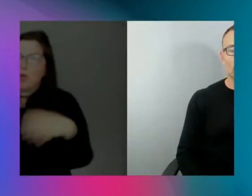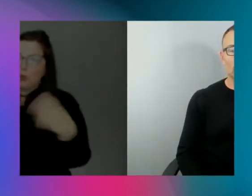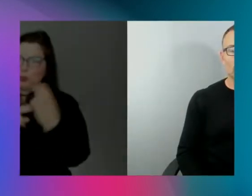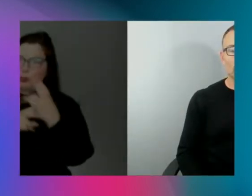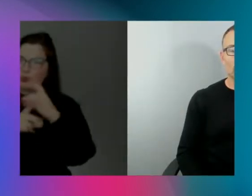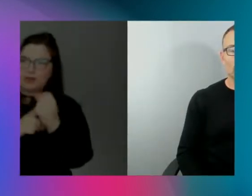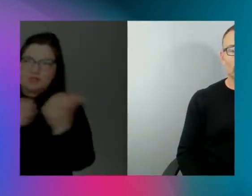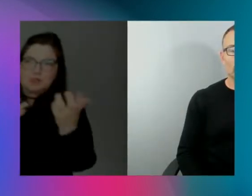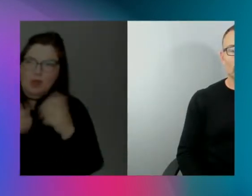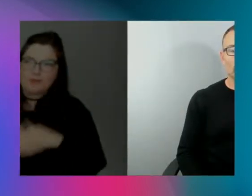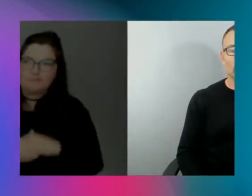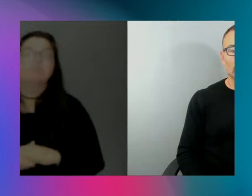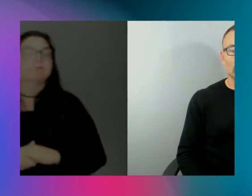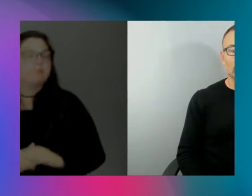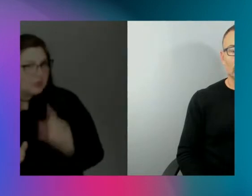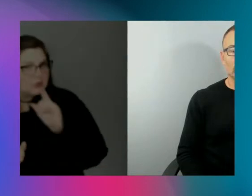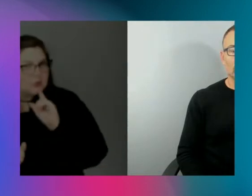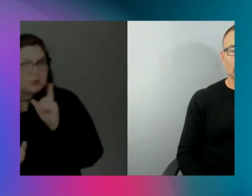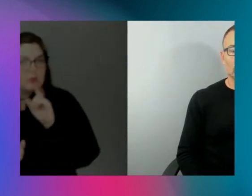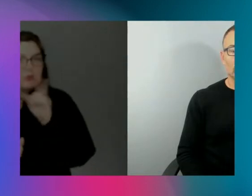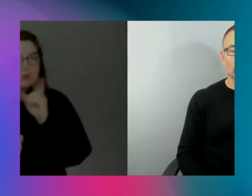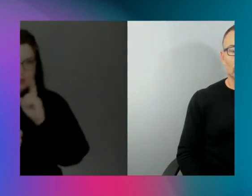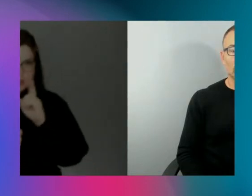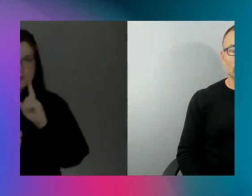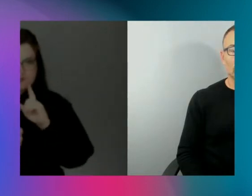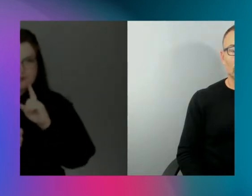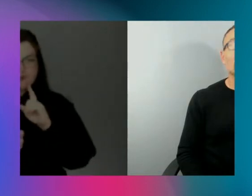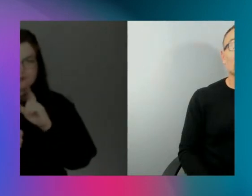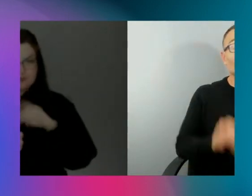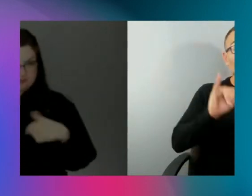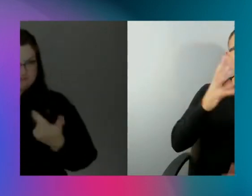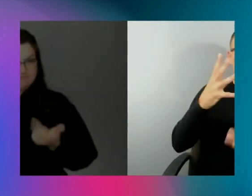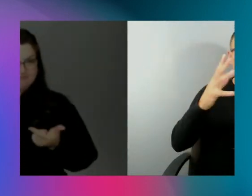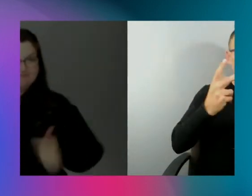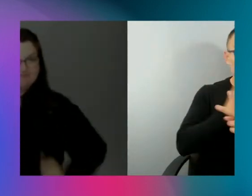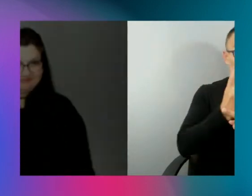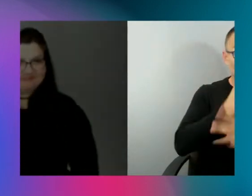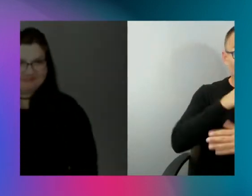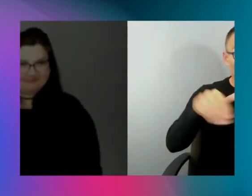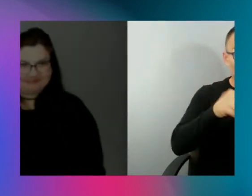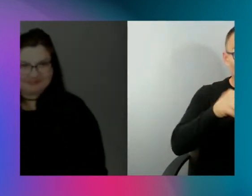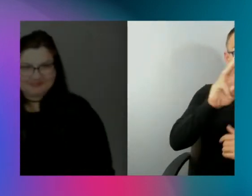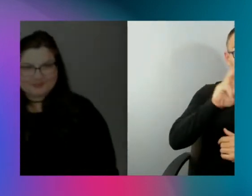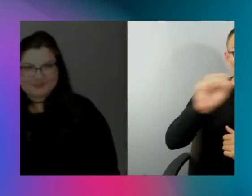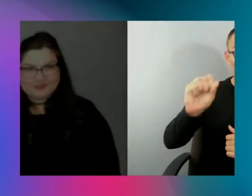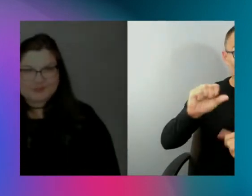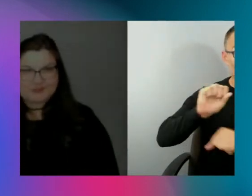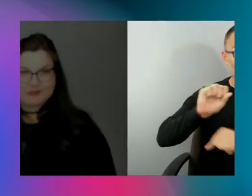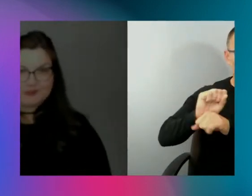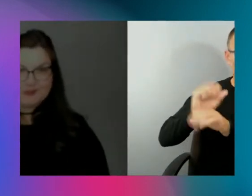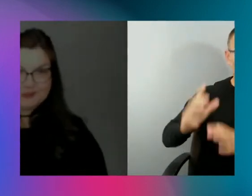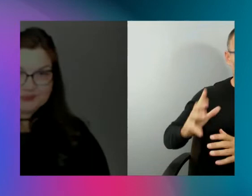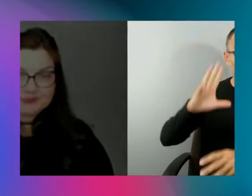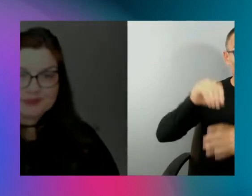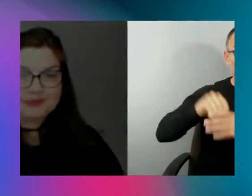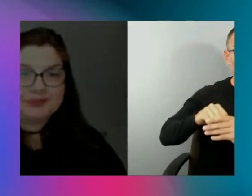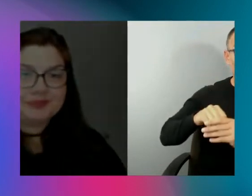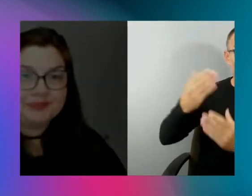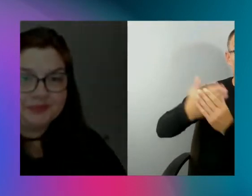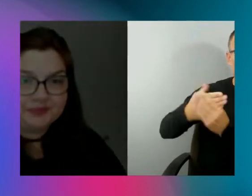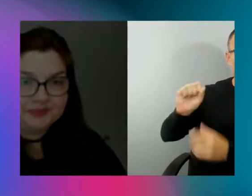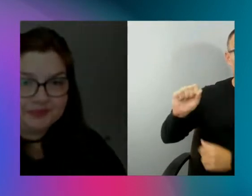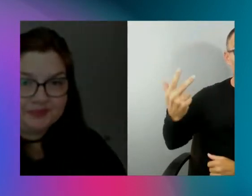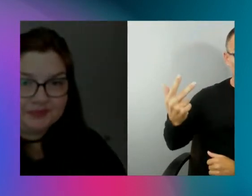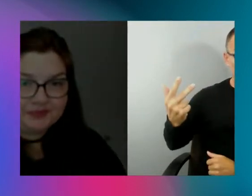let's say if you wanted to track all of your AWS resources, history, it can provide you a lot of history, what happened to that